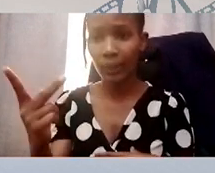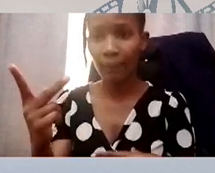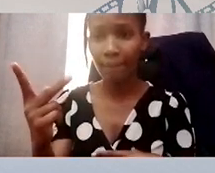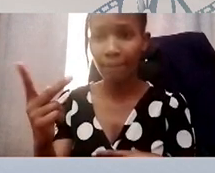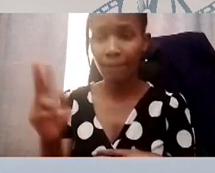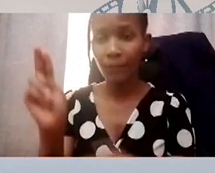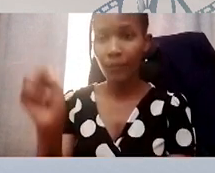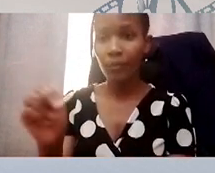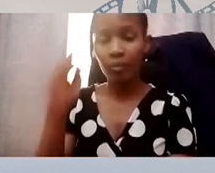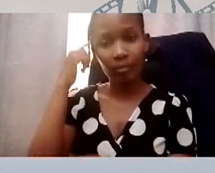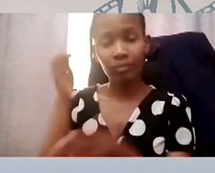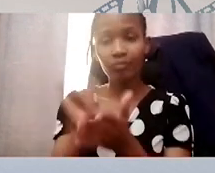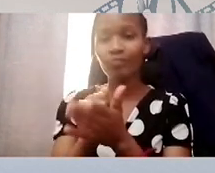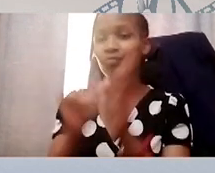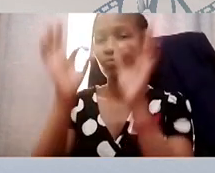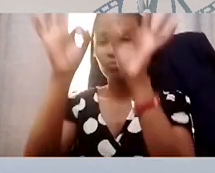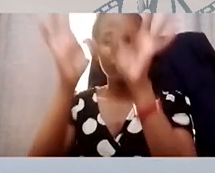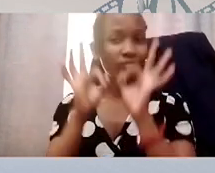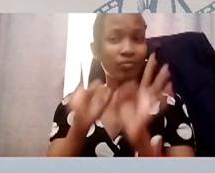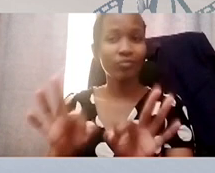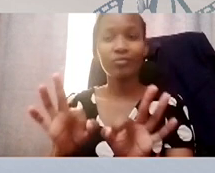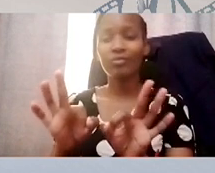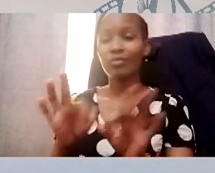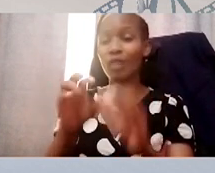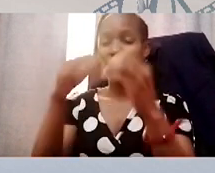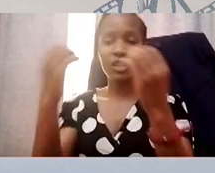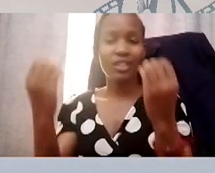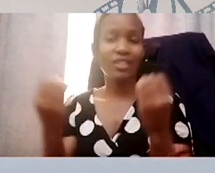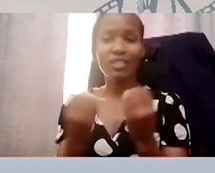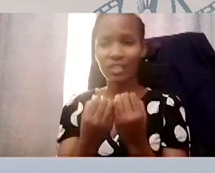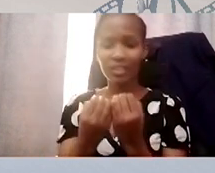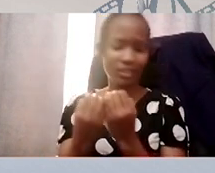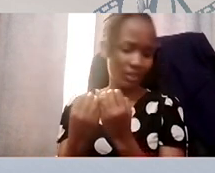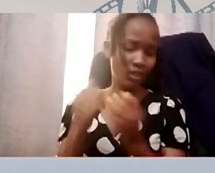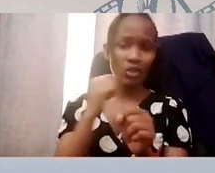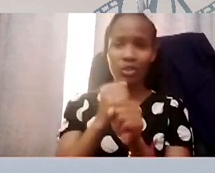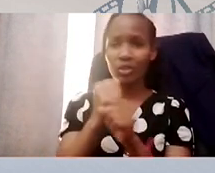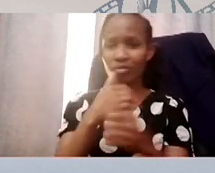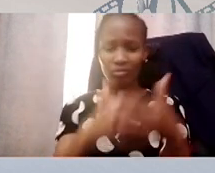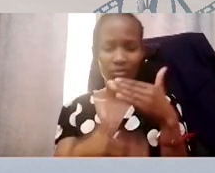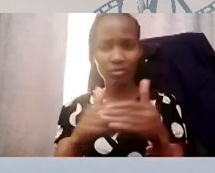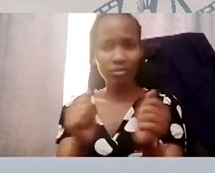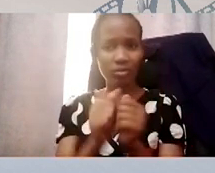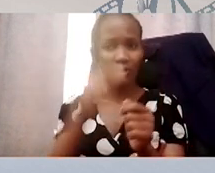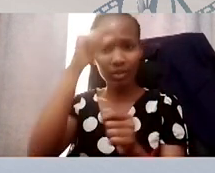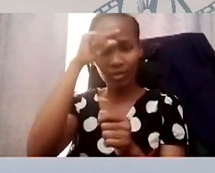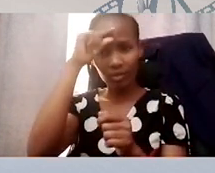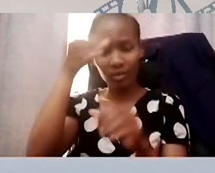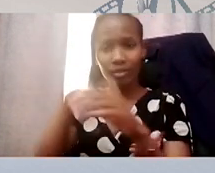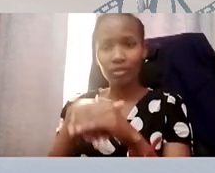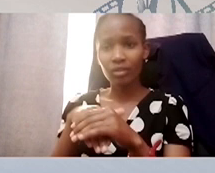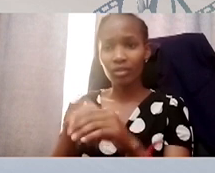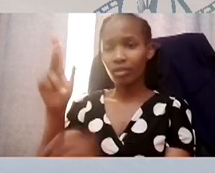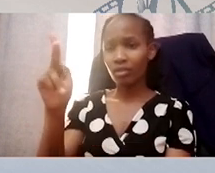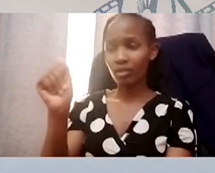this wonderful, magical, mystical organization. Do you work closely with the government in places like Kakuma camps, like government of the Republic